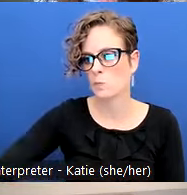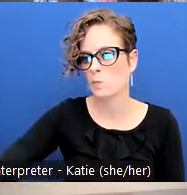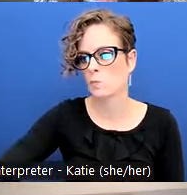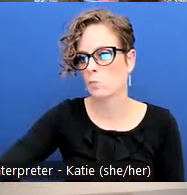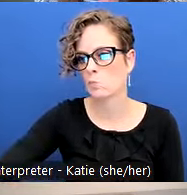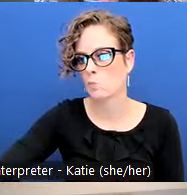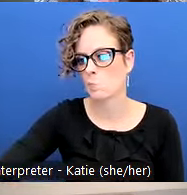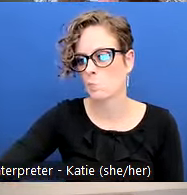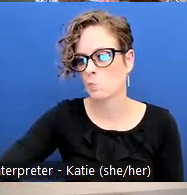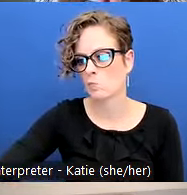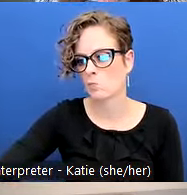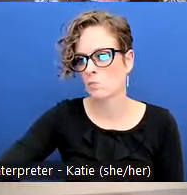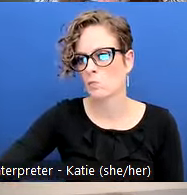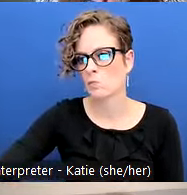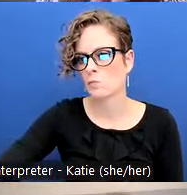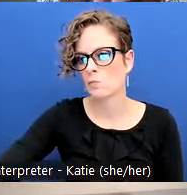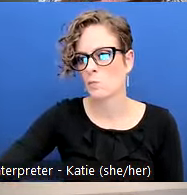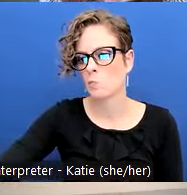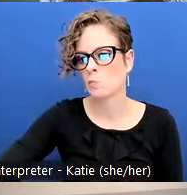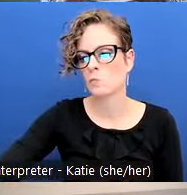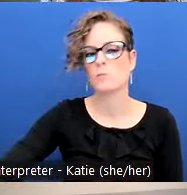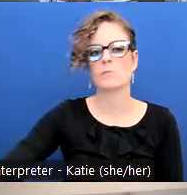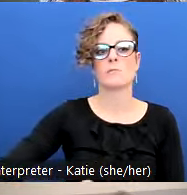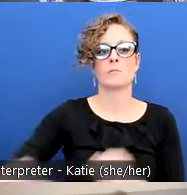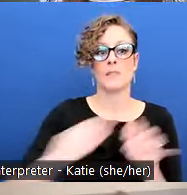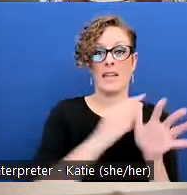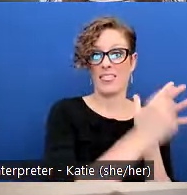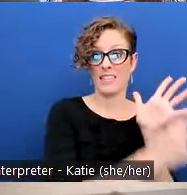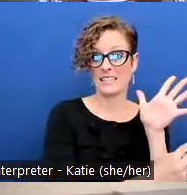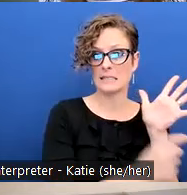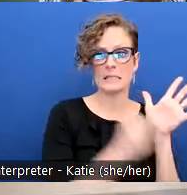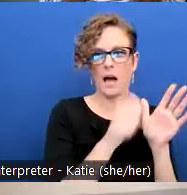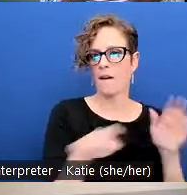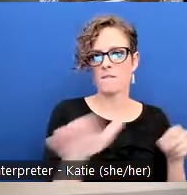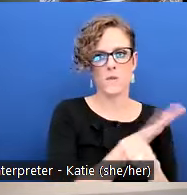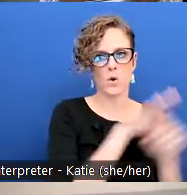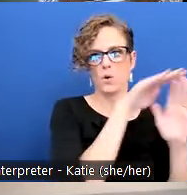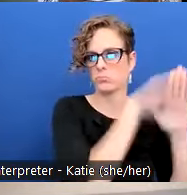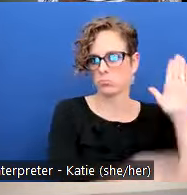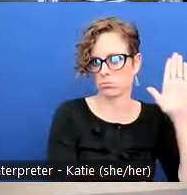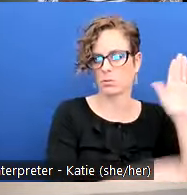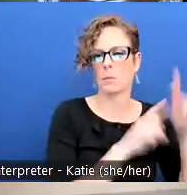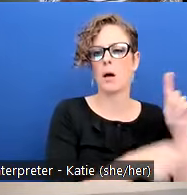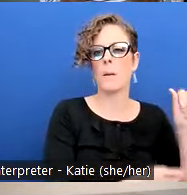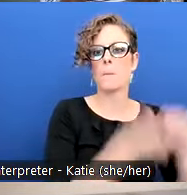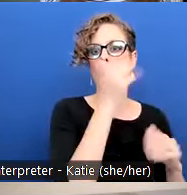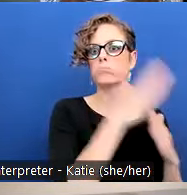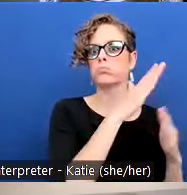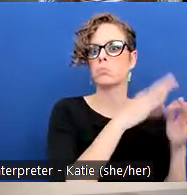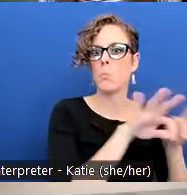that the task force will work on and consider, but I pulled out a few that are most relevant